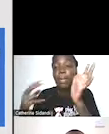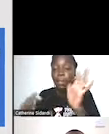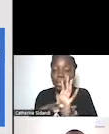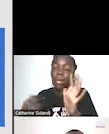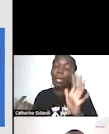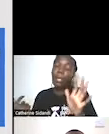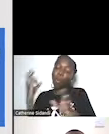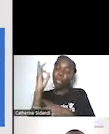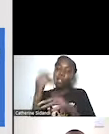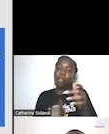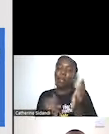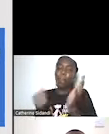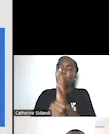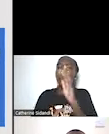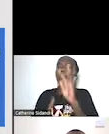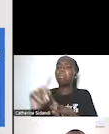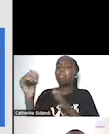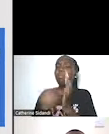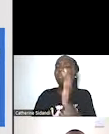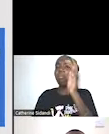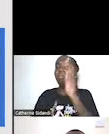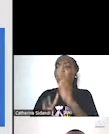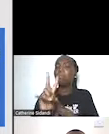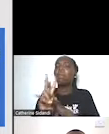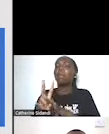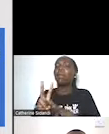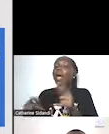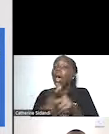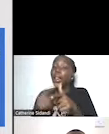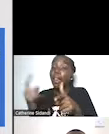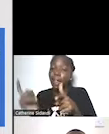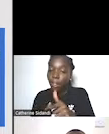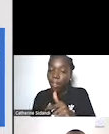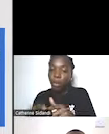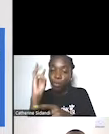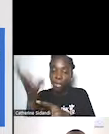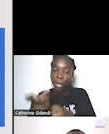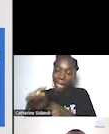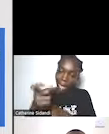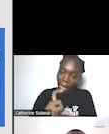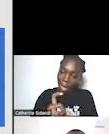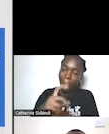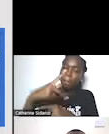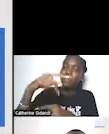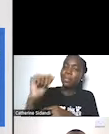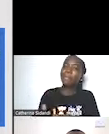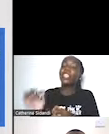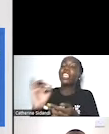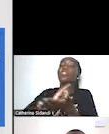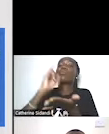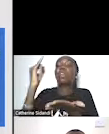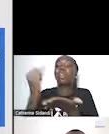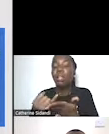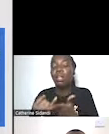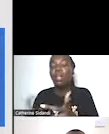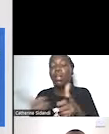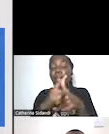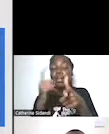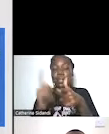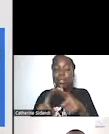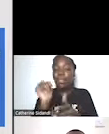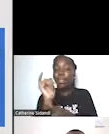do what? We need to increase the premium. So that is what is happening here with business intelligence. So